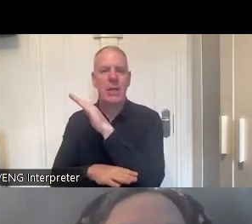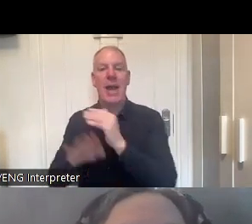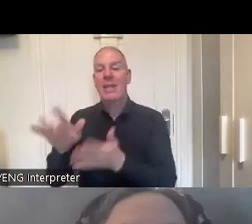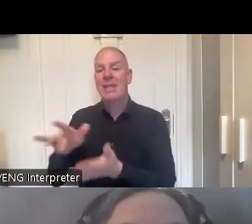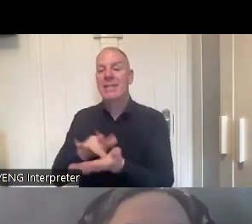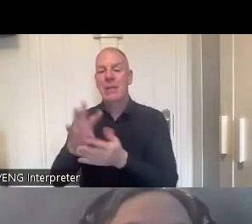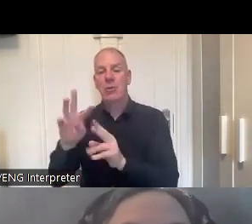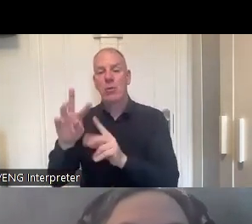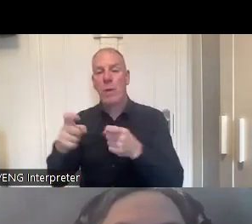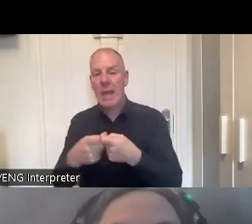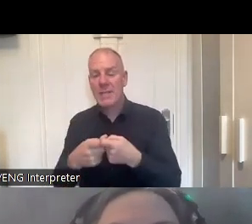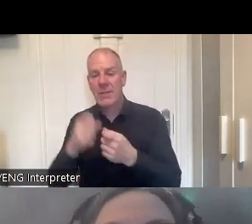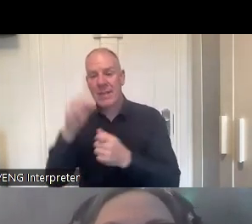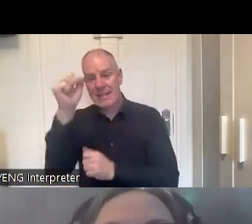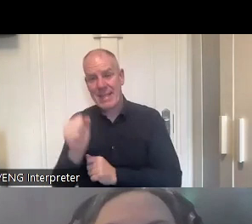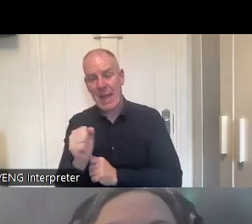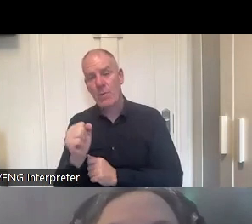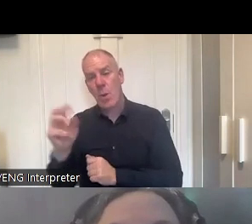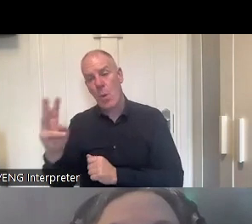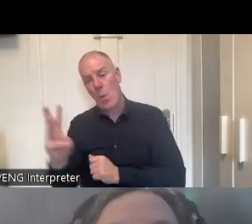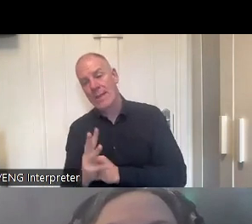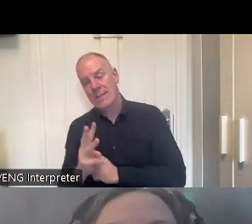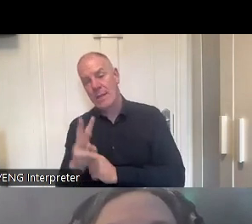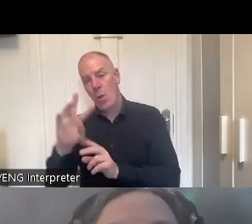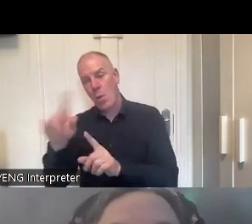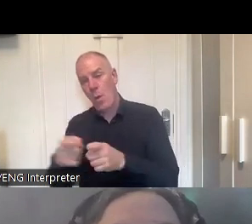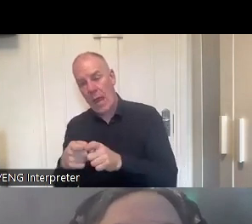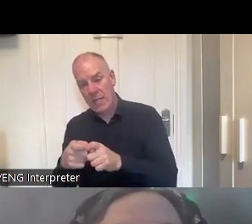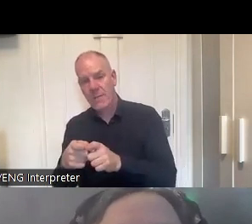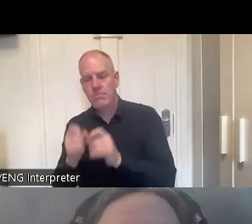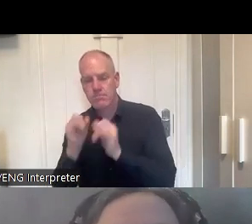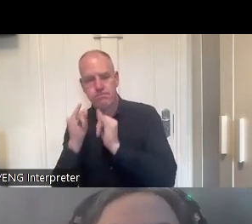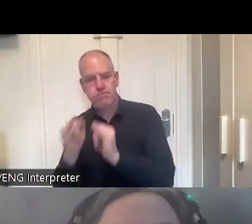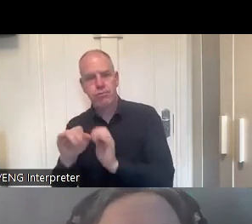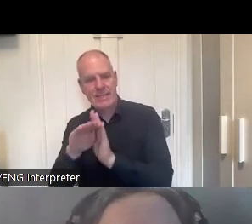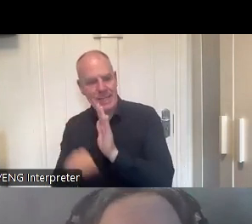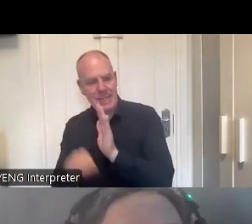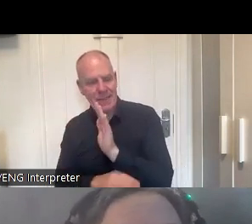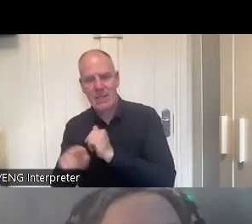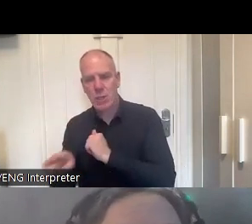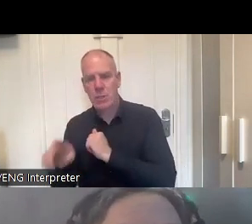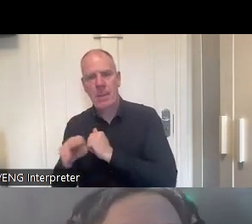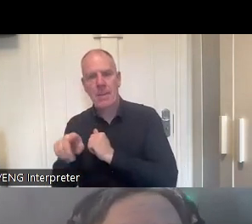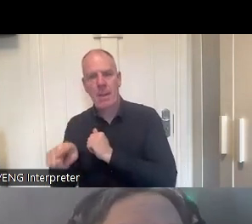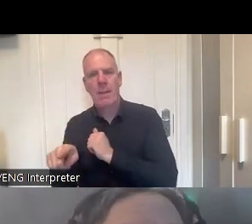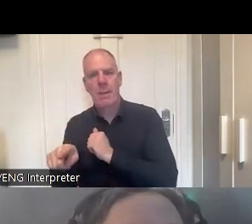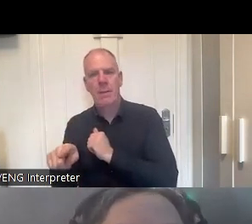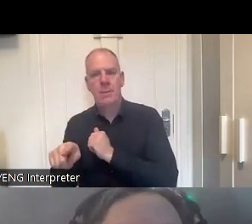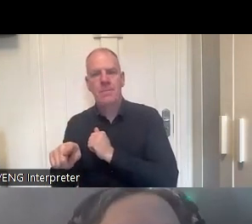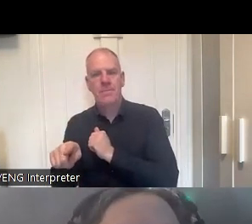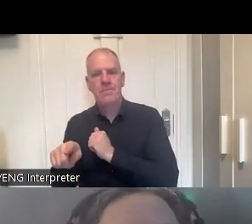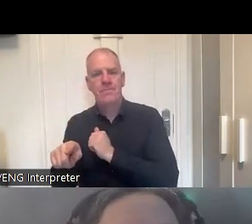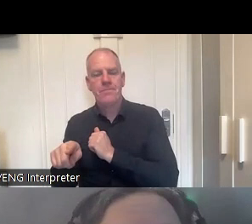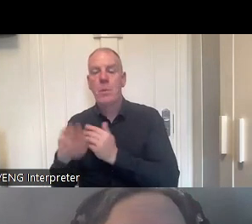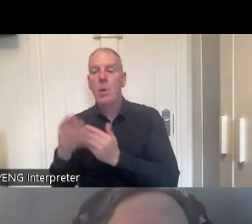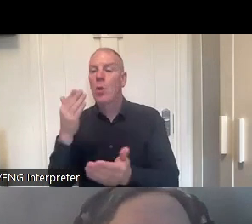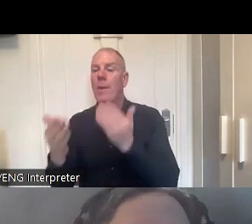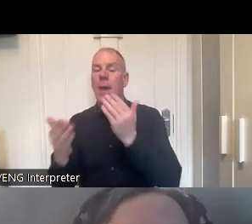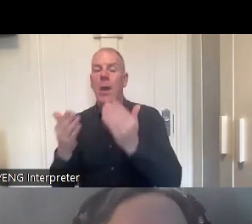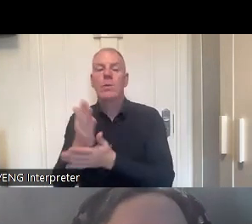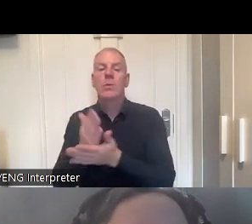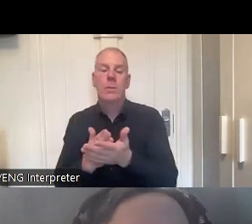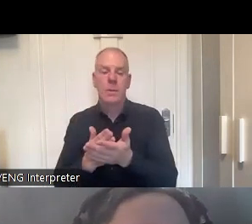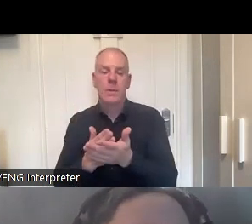instance, southwest Wexford, has a lot of extremely or very disadvantaged people relative to some of